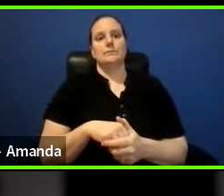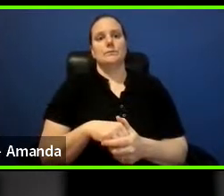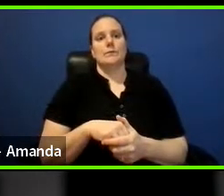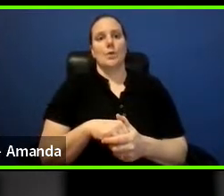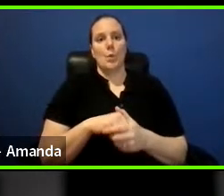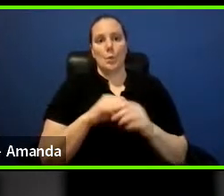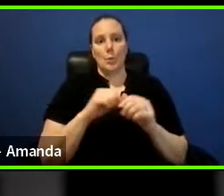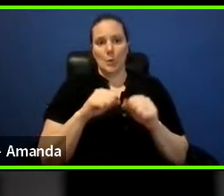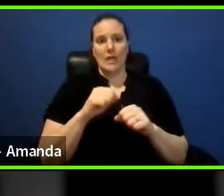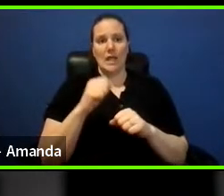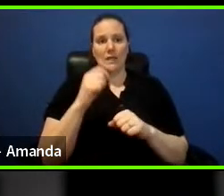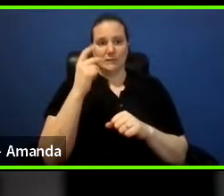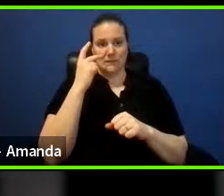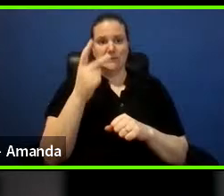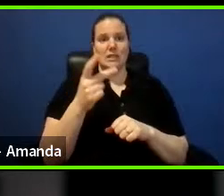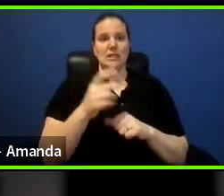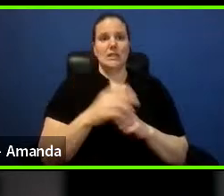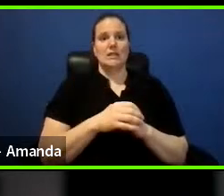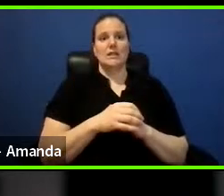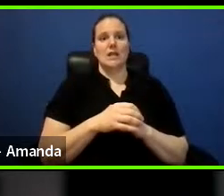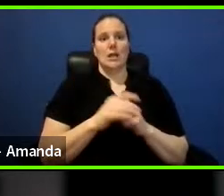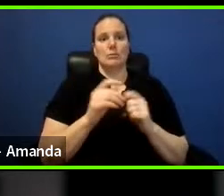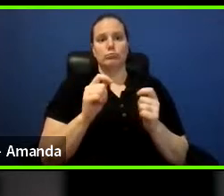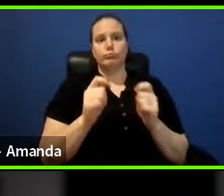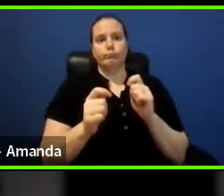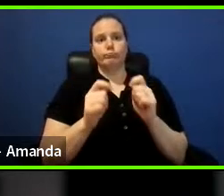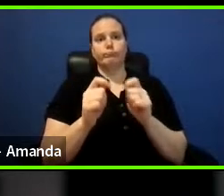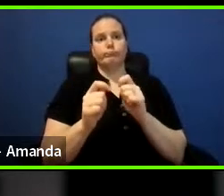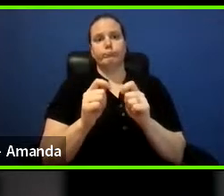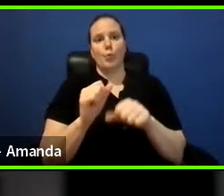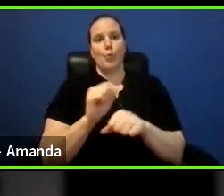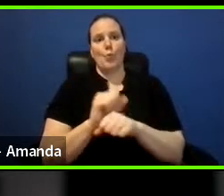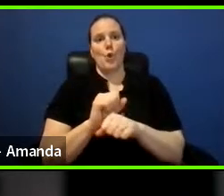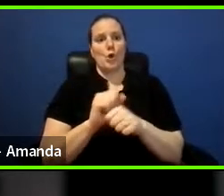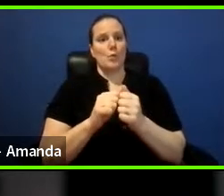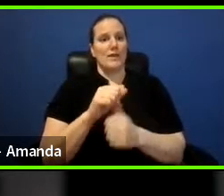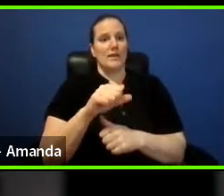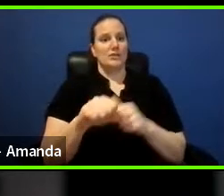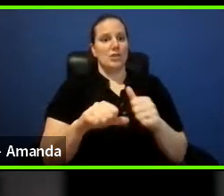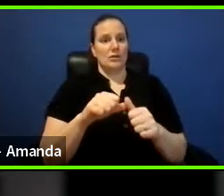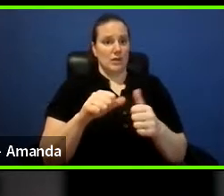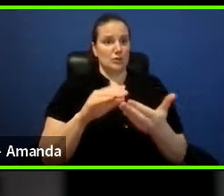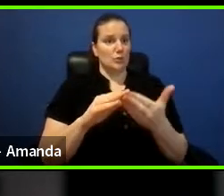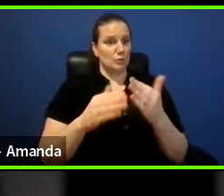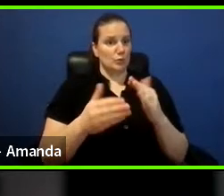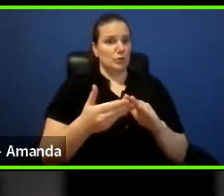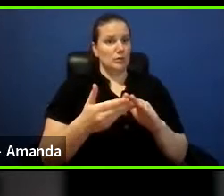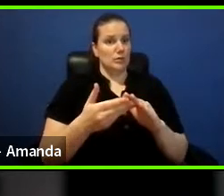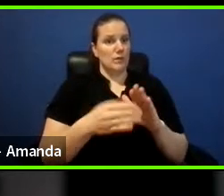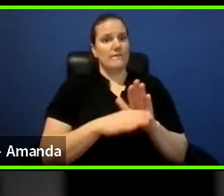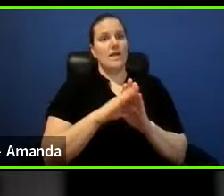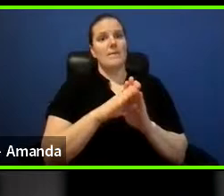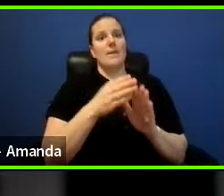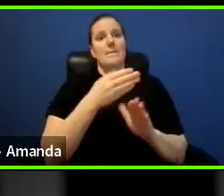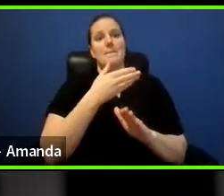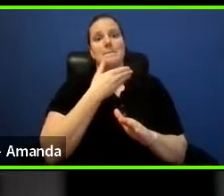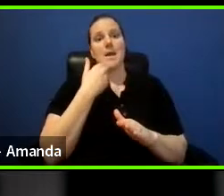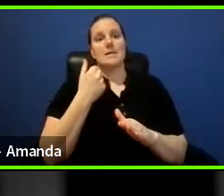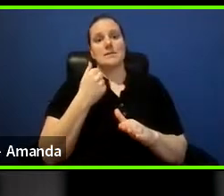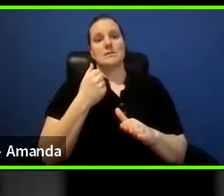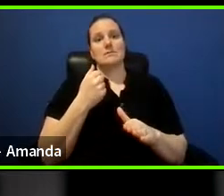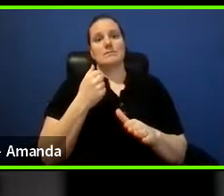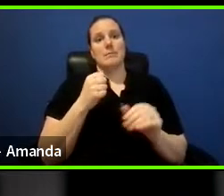can see and refine and sort of work with each other as a community to develop the best commentary